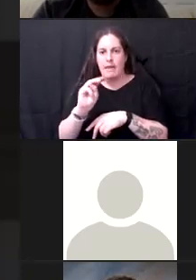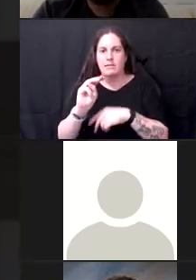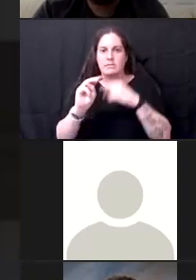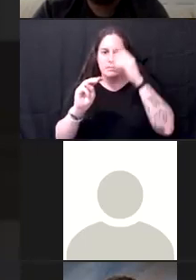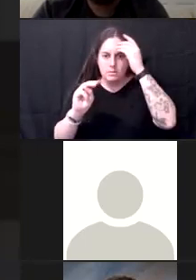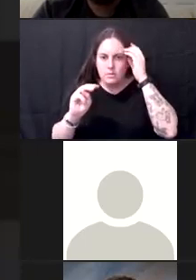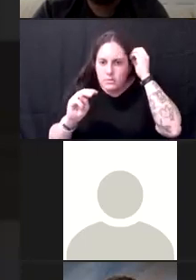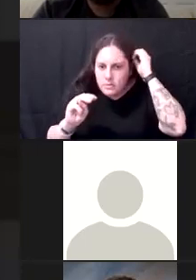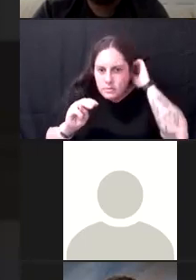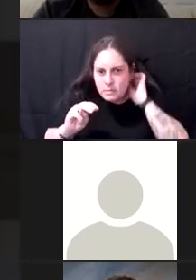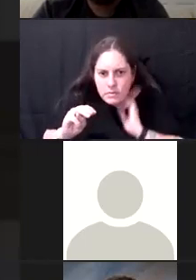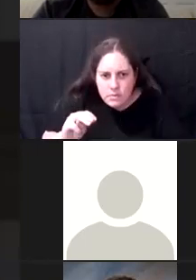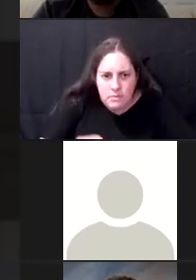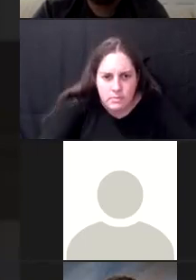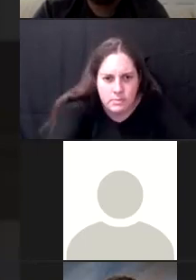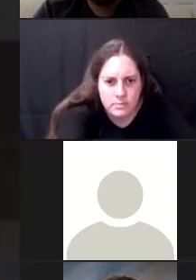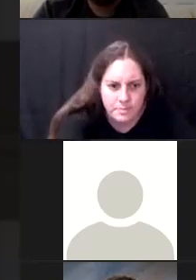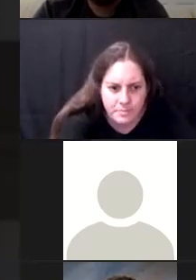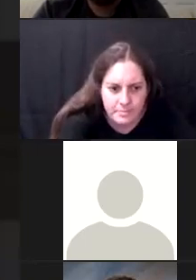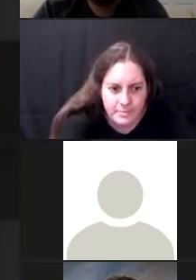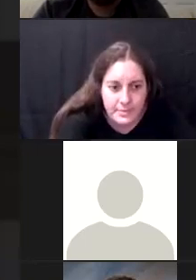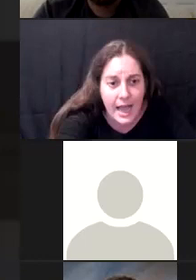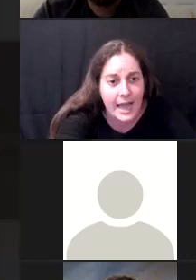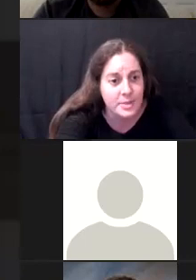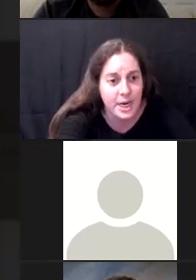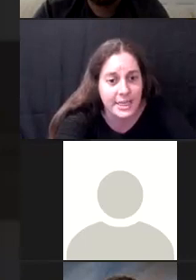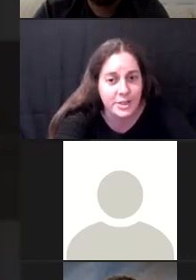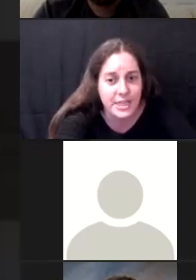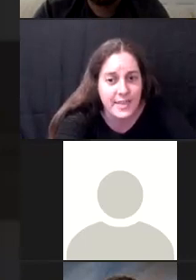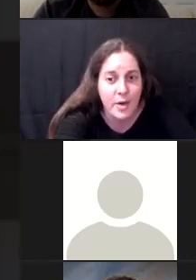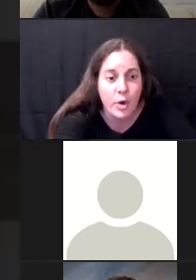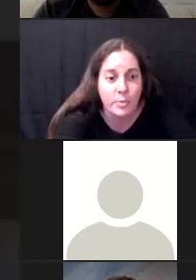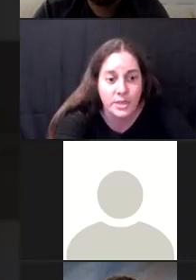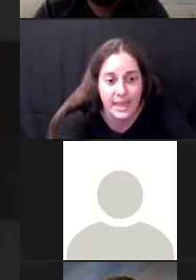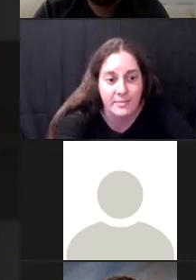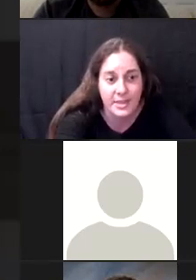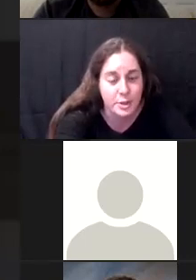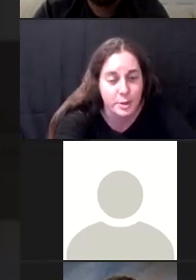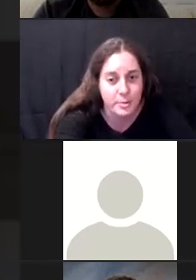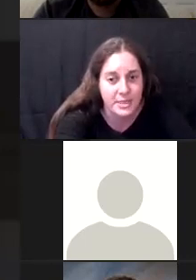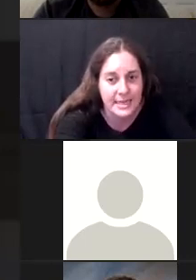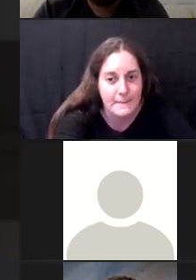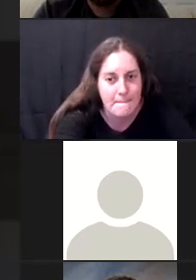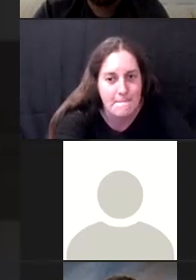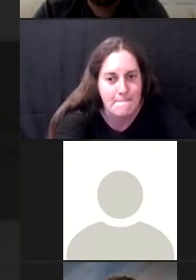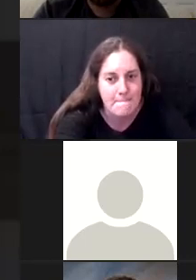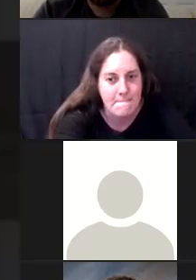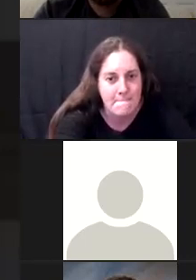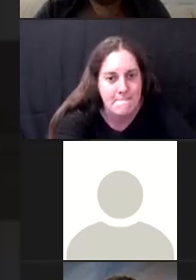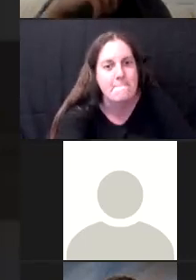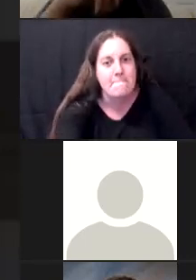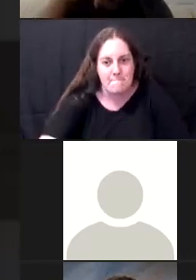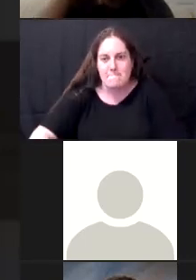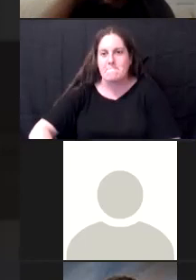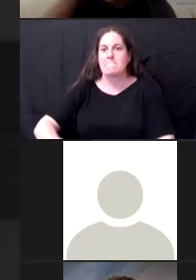this v squared over r for our acceleration. I'm sorry, can you say that one more time? The interpreter missed it. No